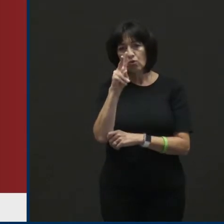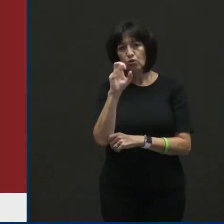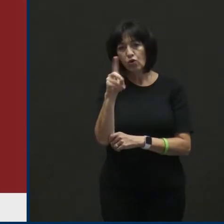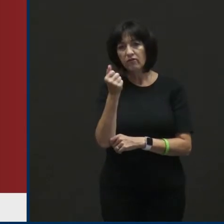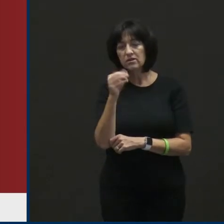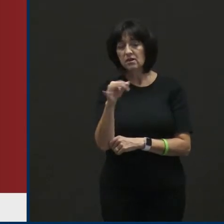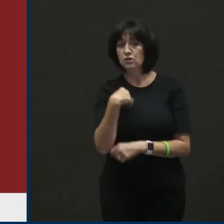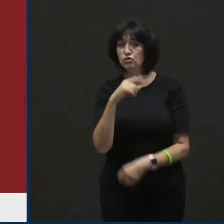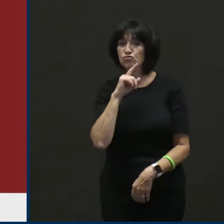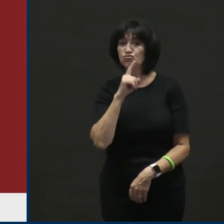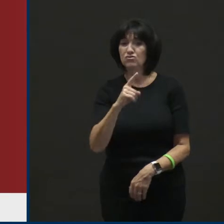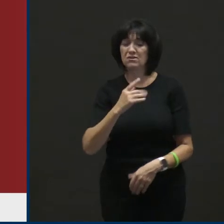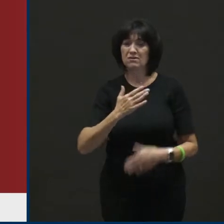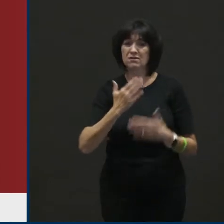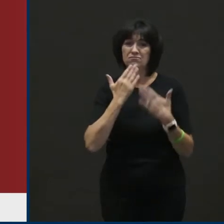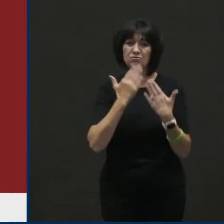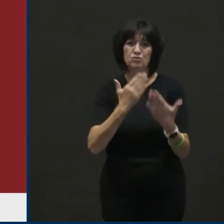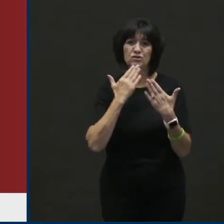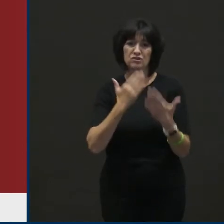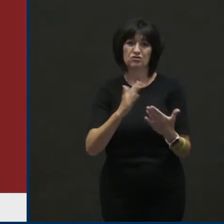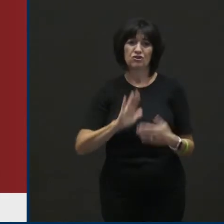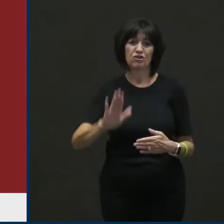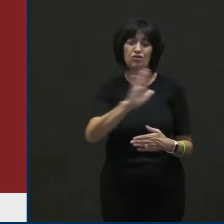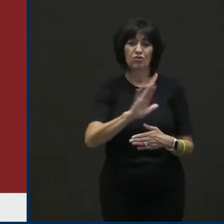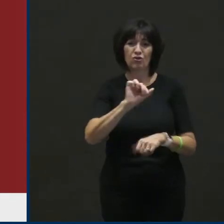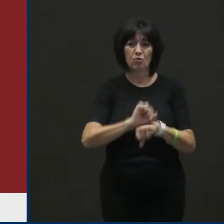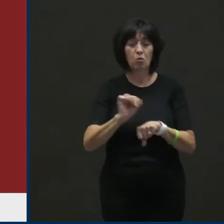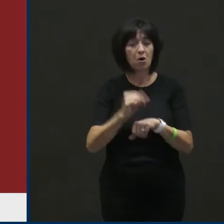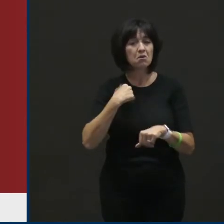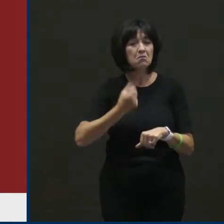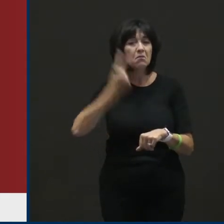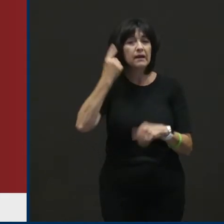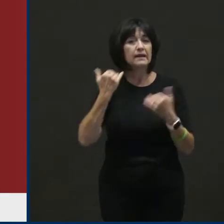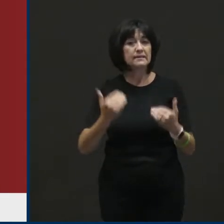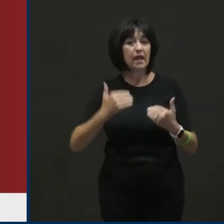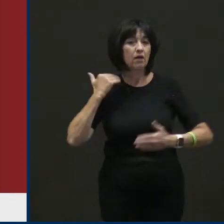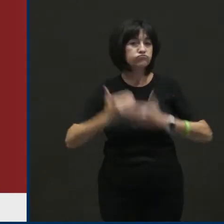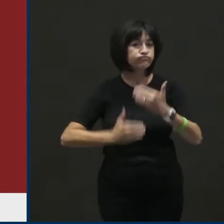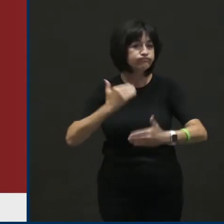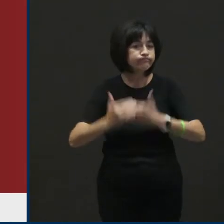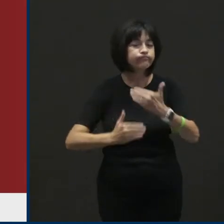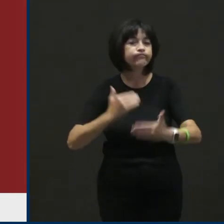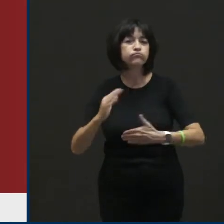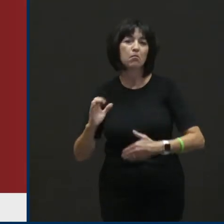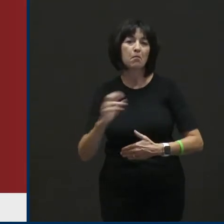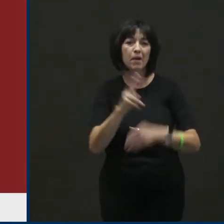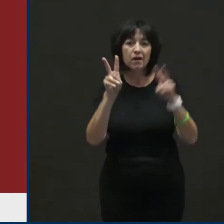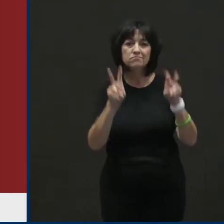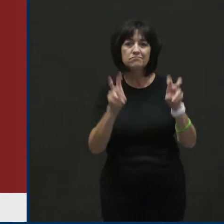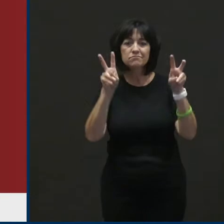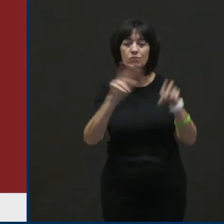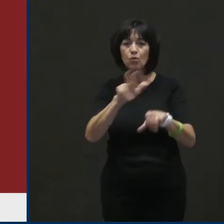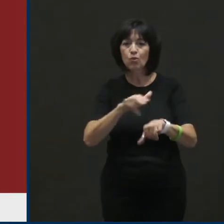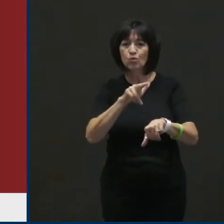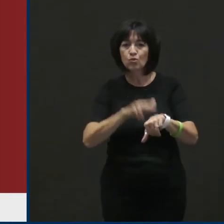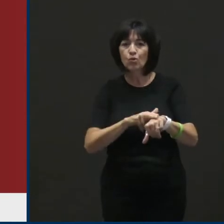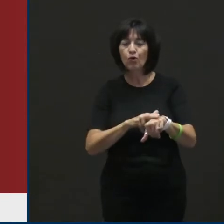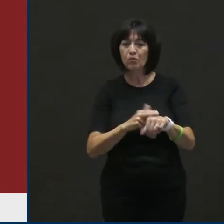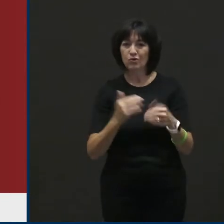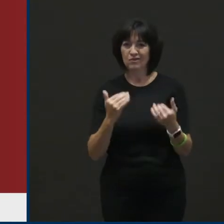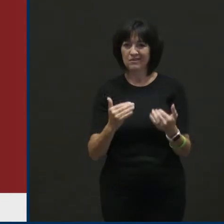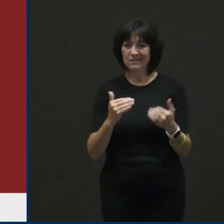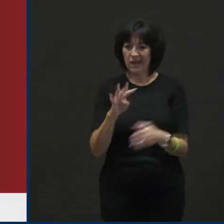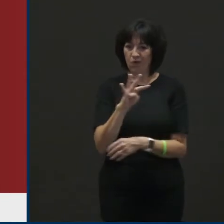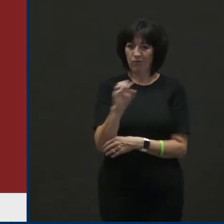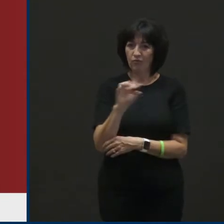that partnership. They're getting back to business as normal a little bit, with hospitalization rates hovering around 40,